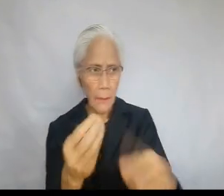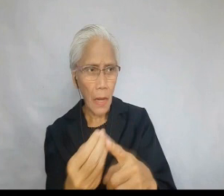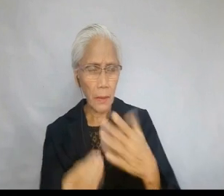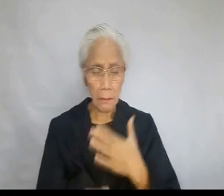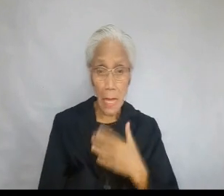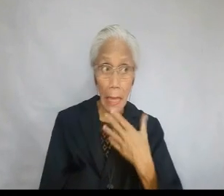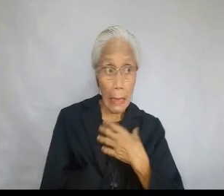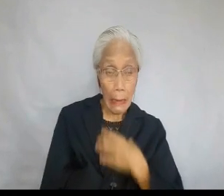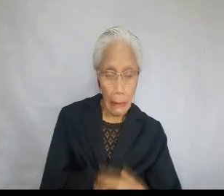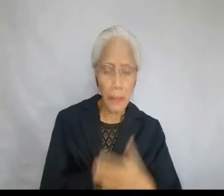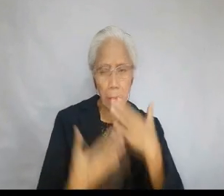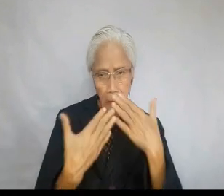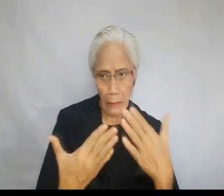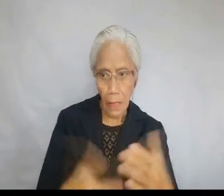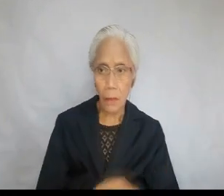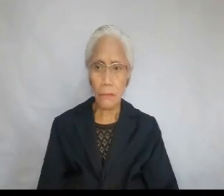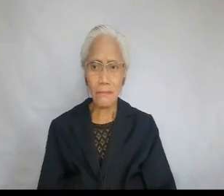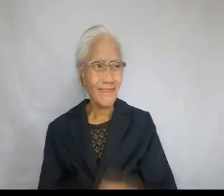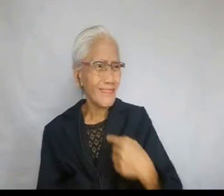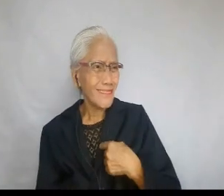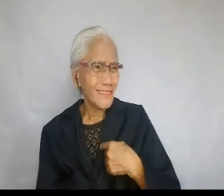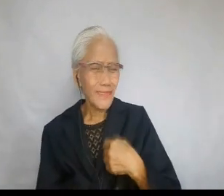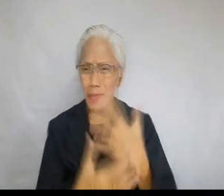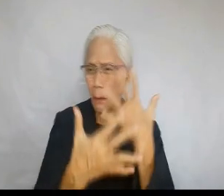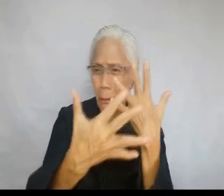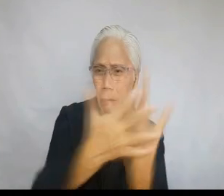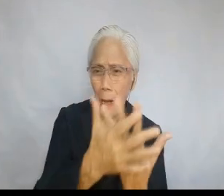and discussed my hunger. Thank you.